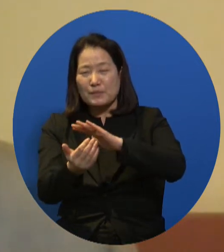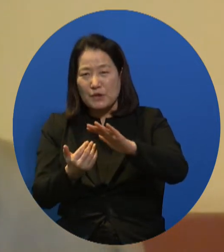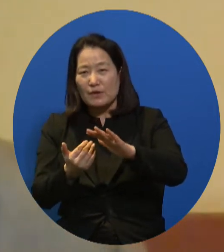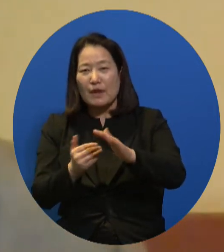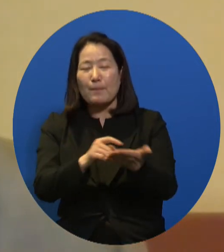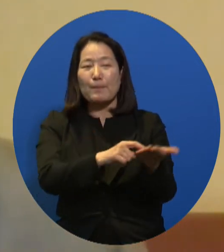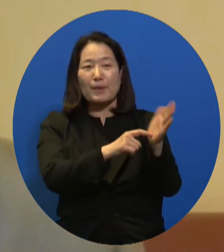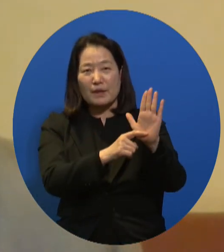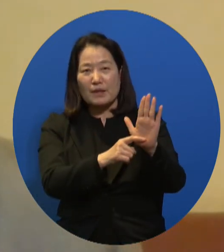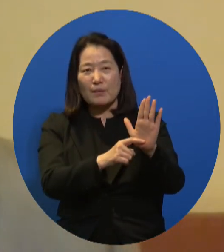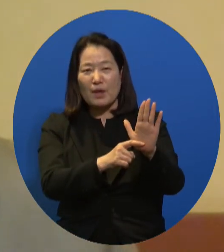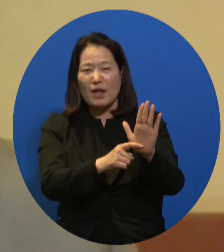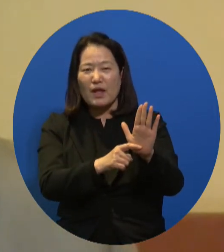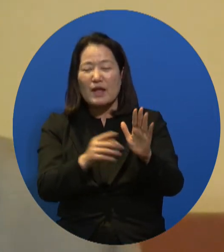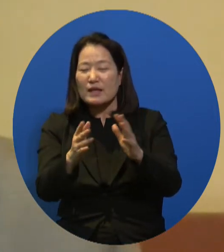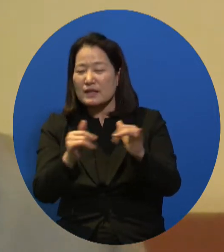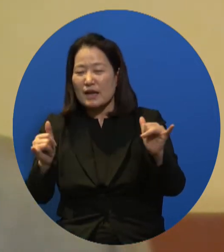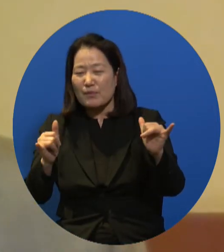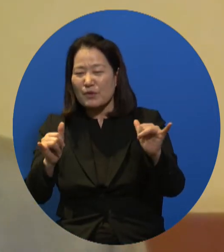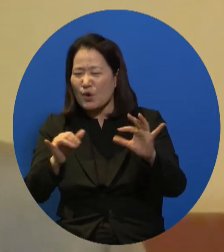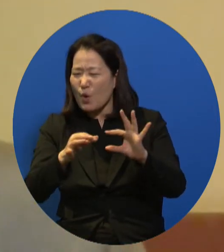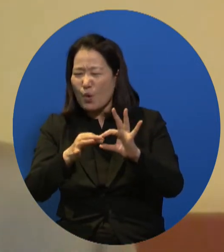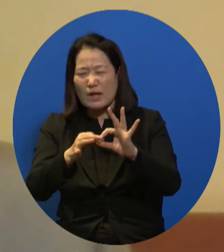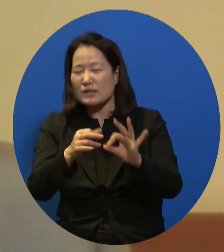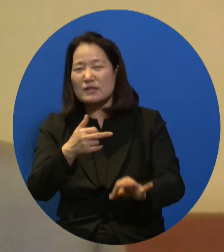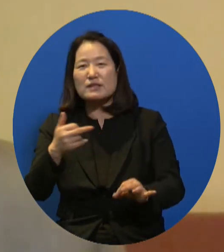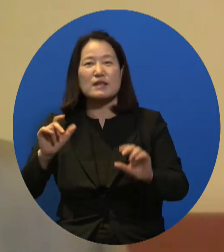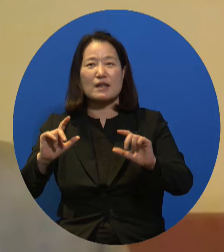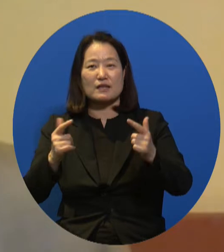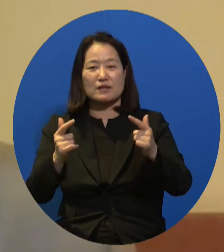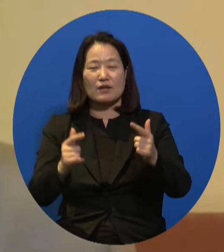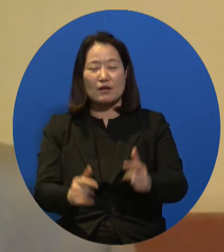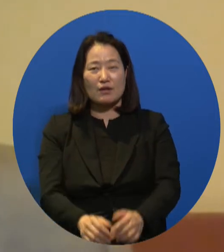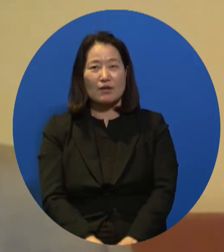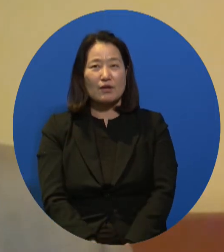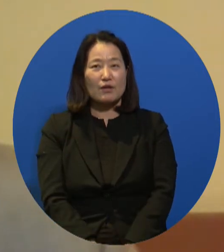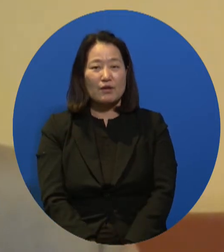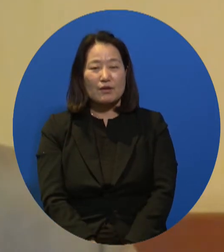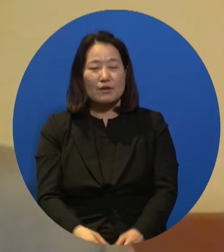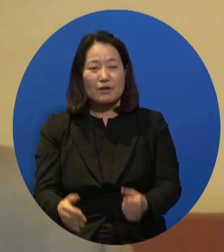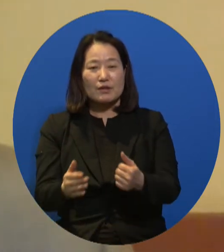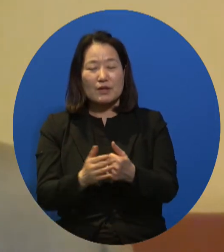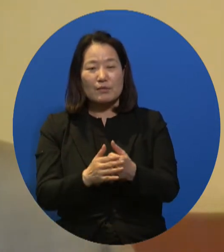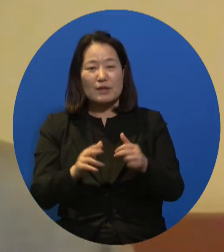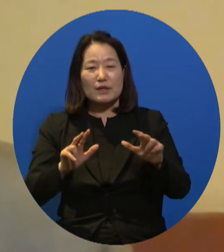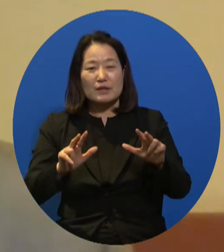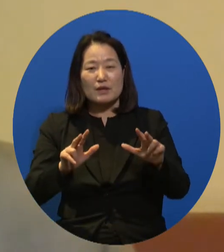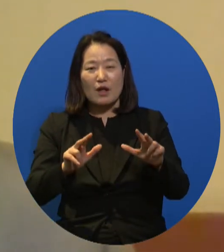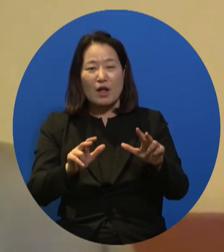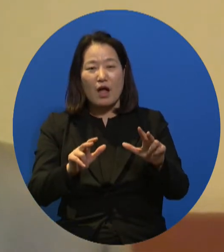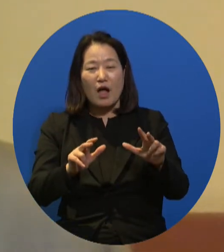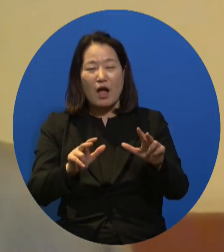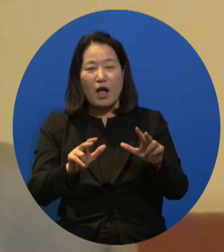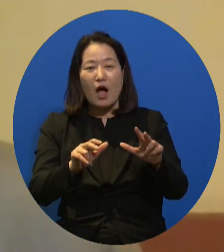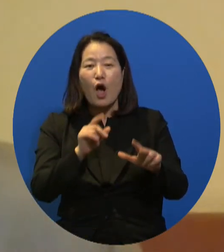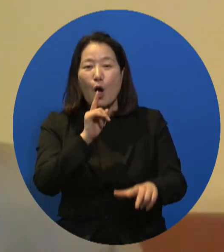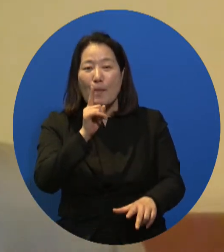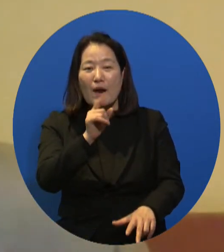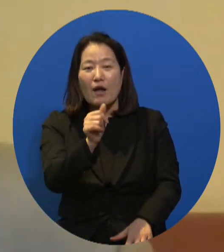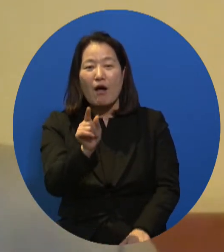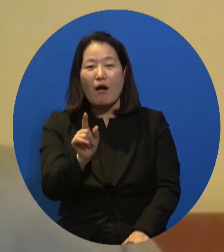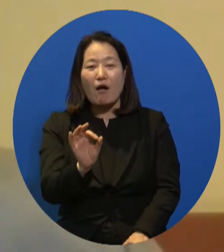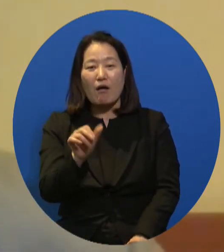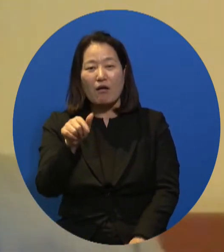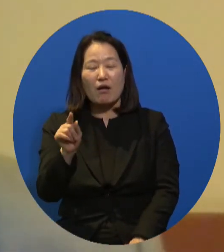Hungarian language, making it available to many more people in the country, and providing an easy-to-read version